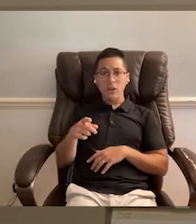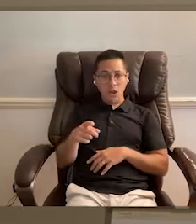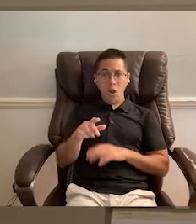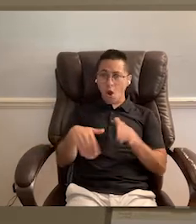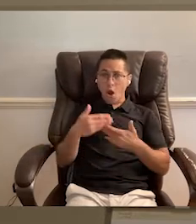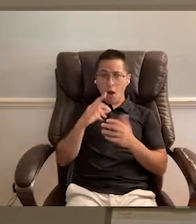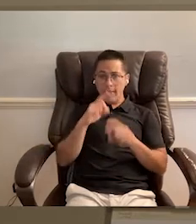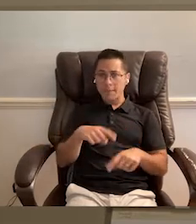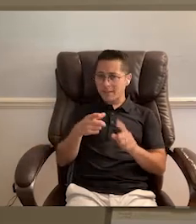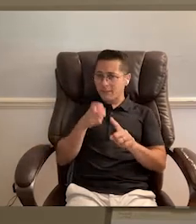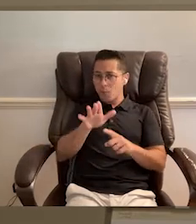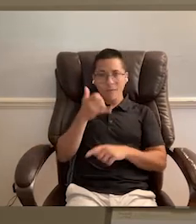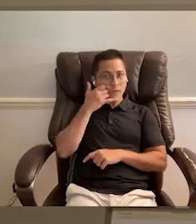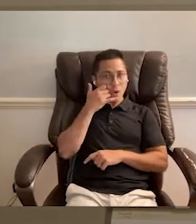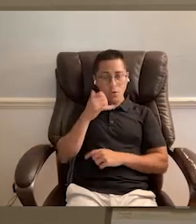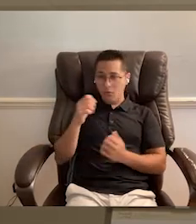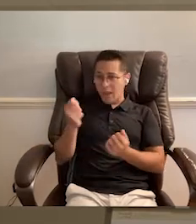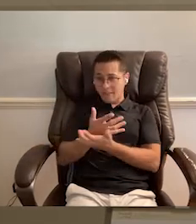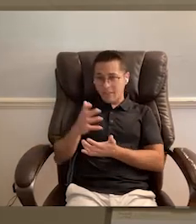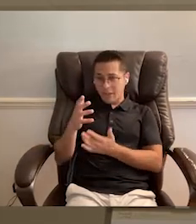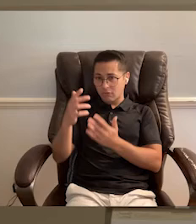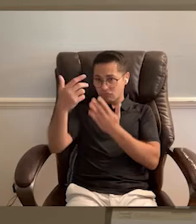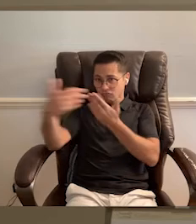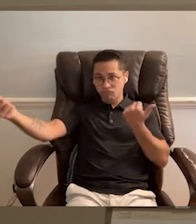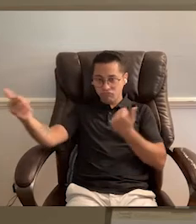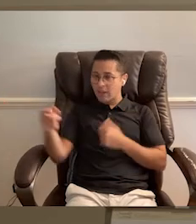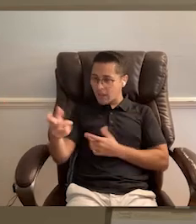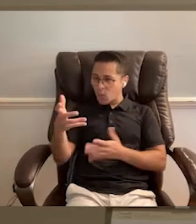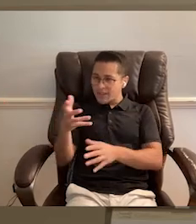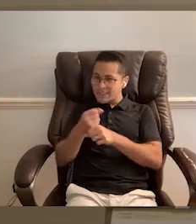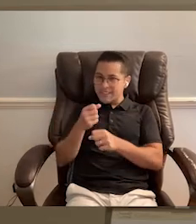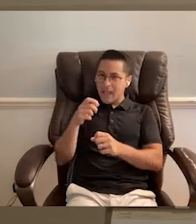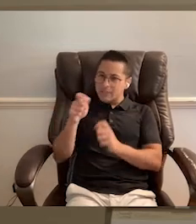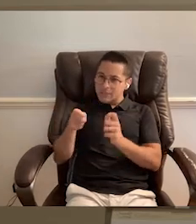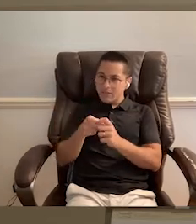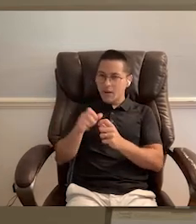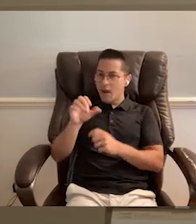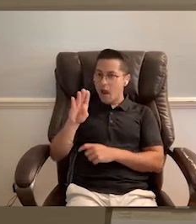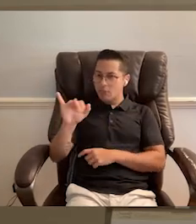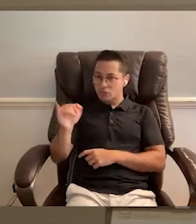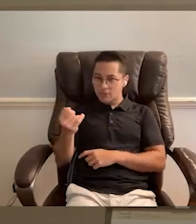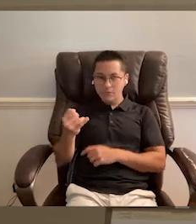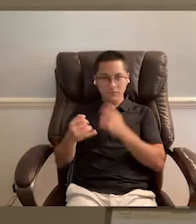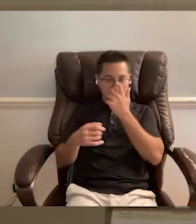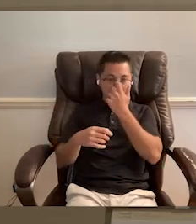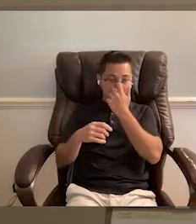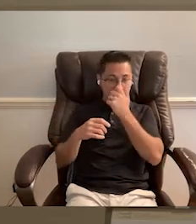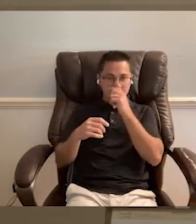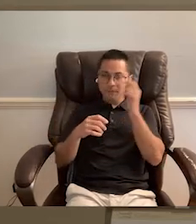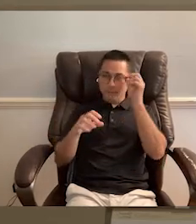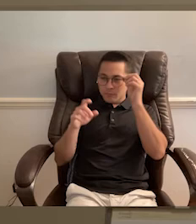name of the Tom book, Baxter. and it This goes is there a and form-based scans all the definition book, to locate and the spines of the navigate books, to the and user. then finds out the one that matches what you want.